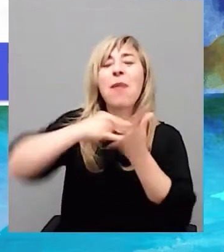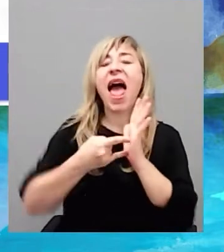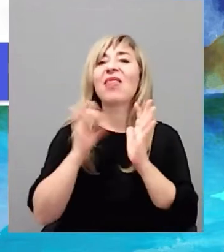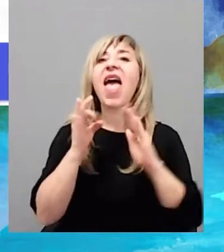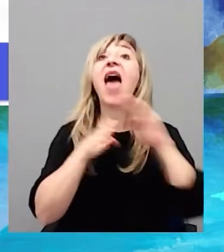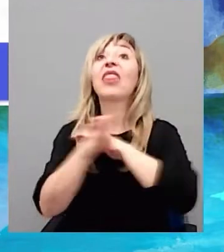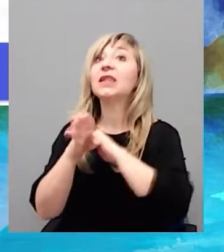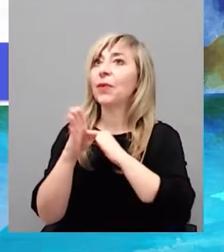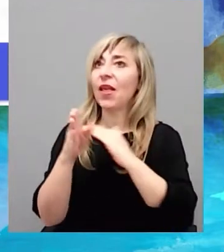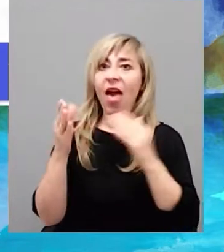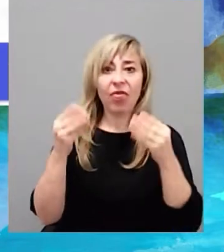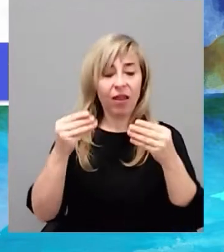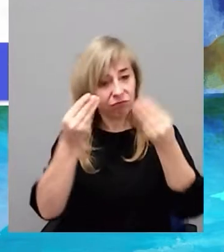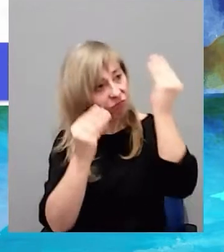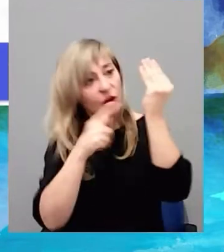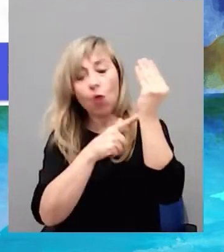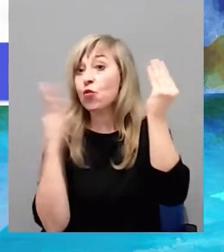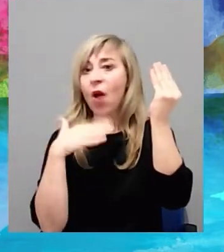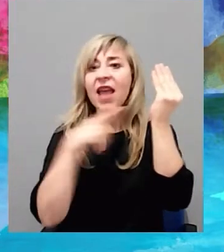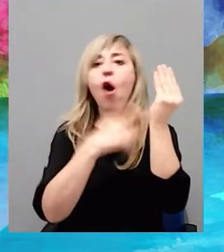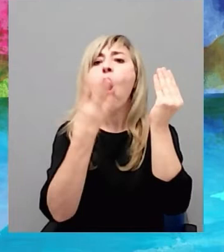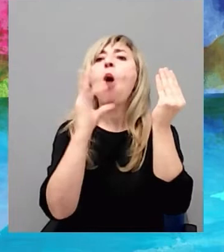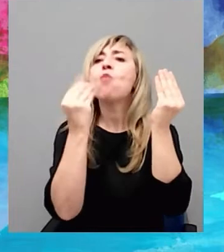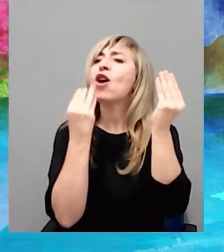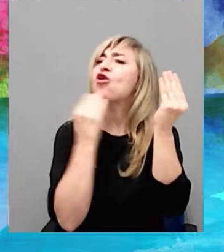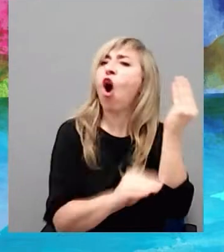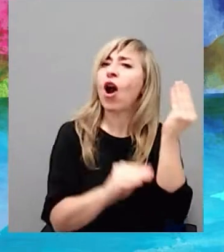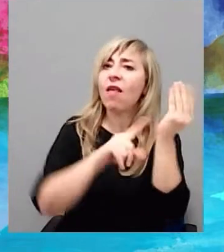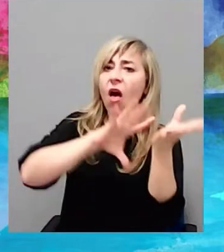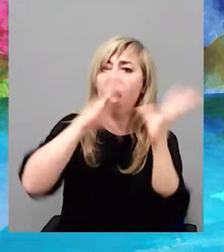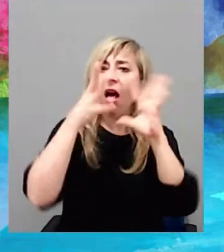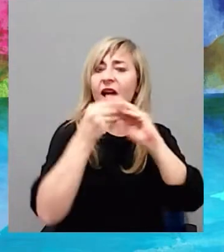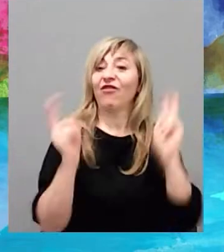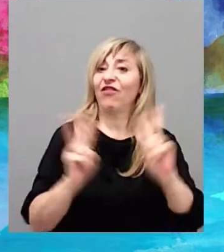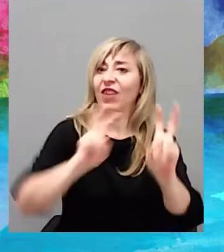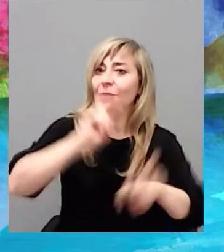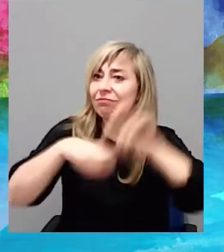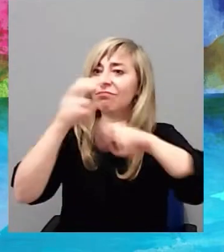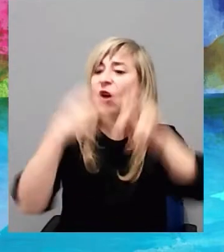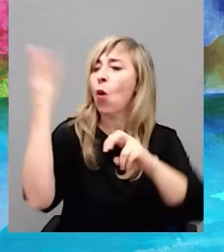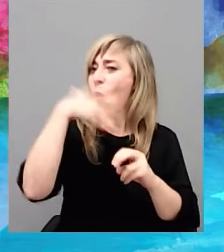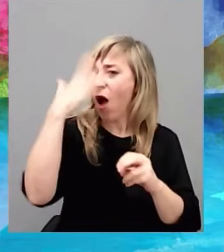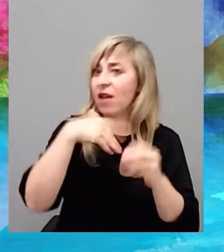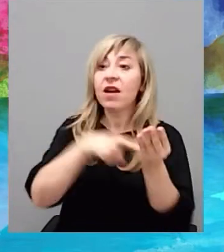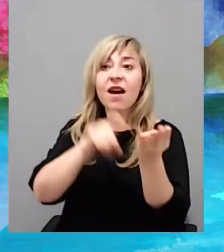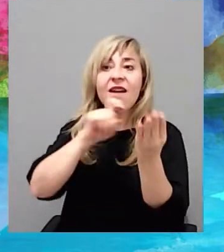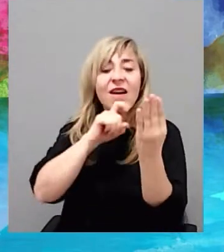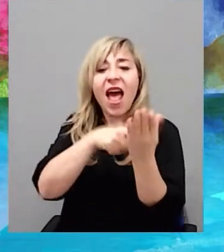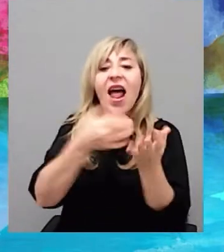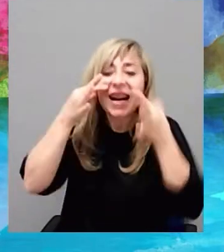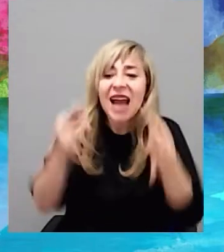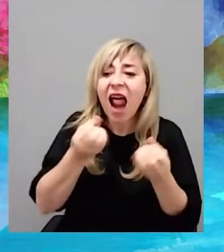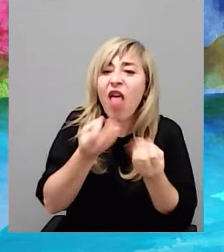of these are static types of documents, and there's a lack of interaction of data, and it's difficult to